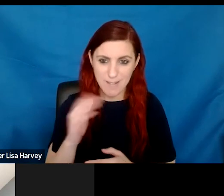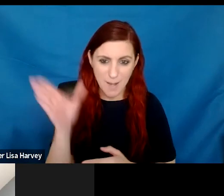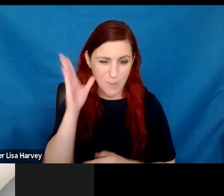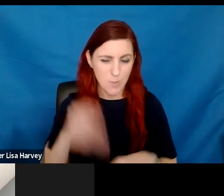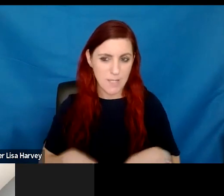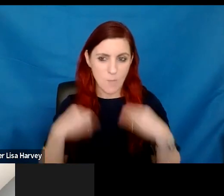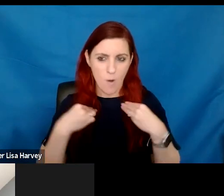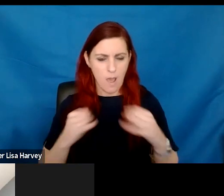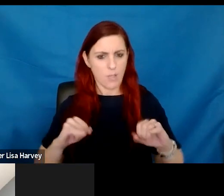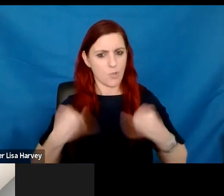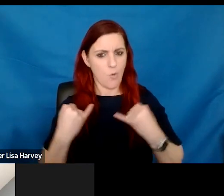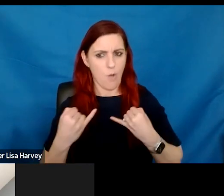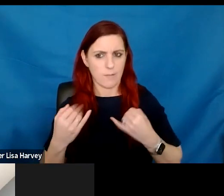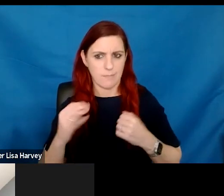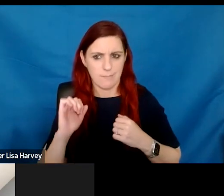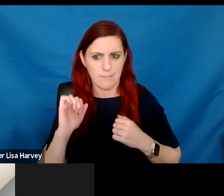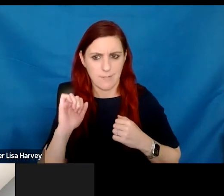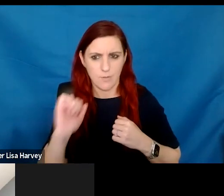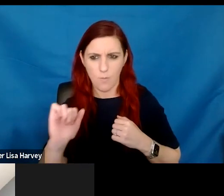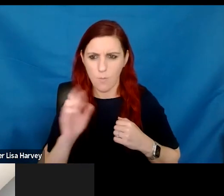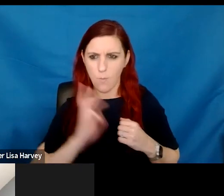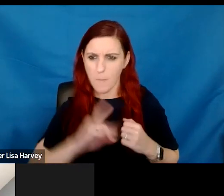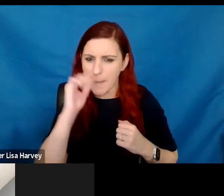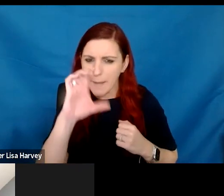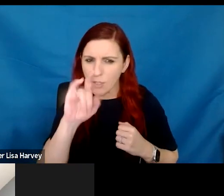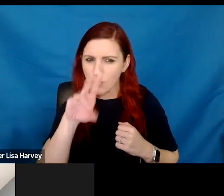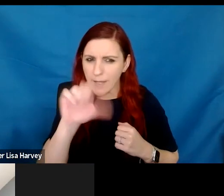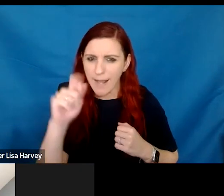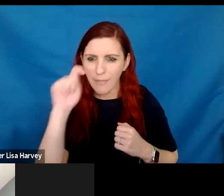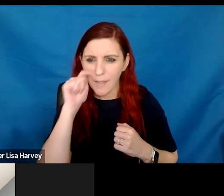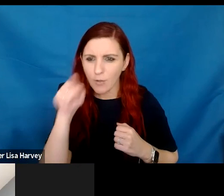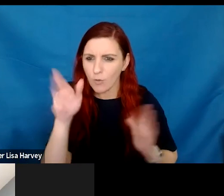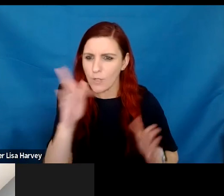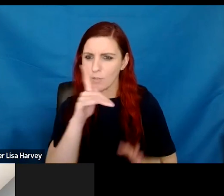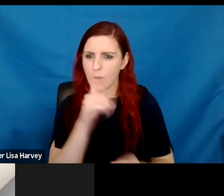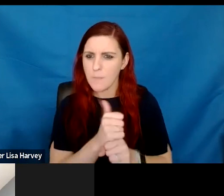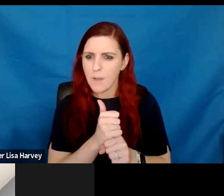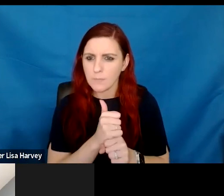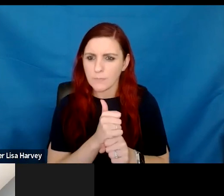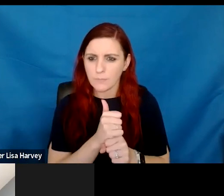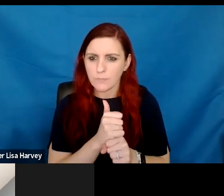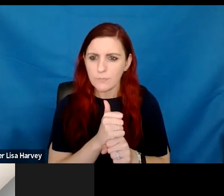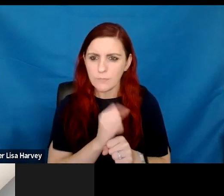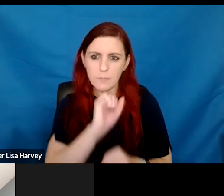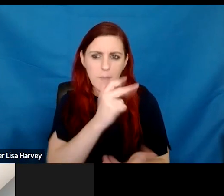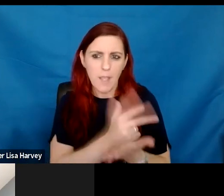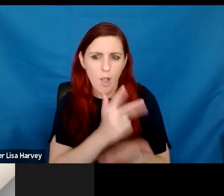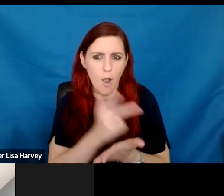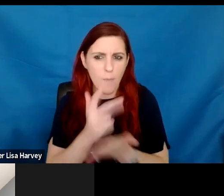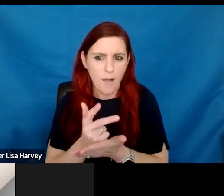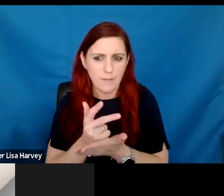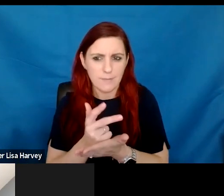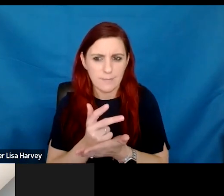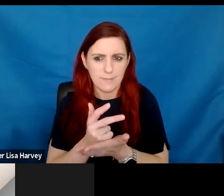really enjoyed the lady, I think her name was Caitríona, talk about actually when there's a car parked on that footpath and there's a